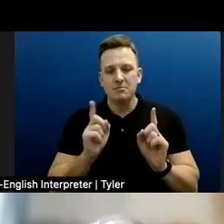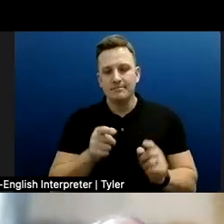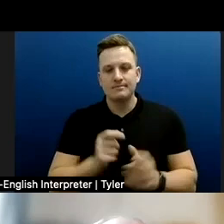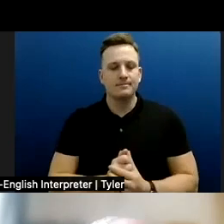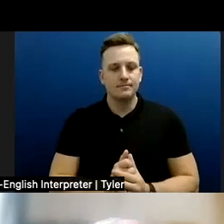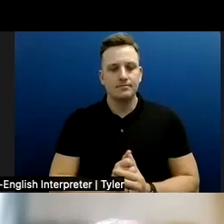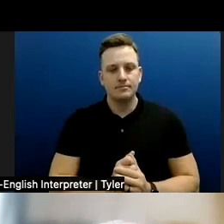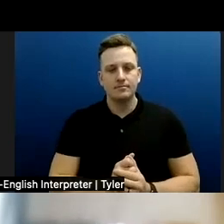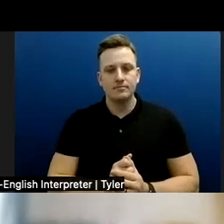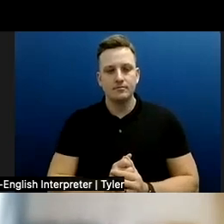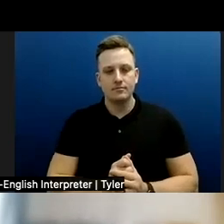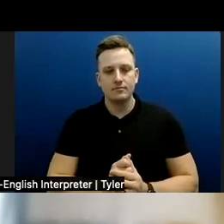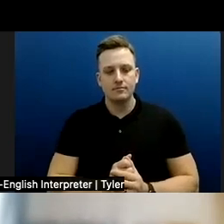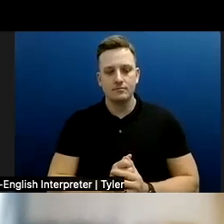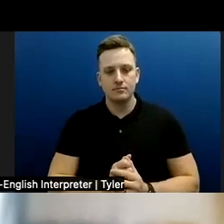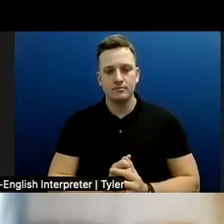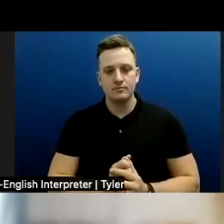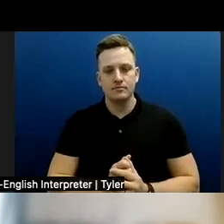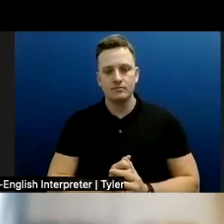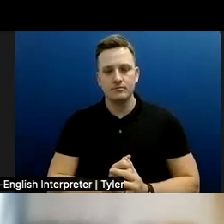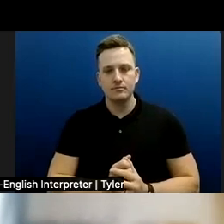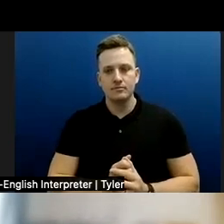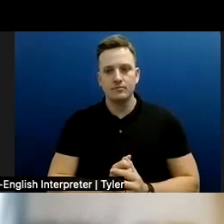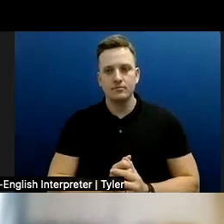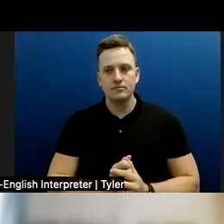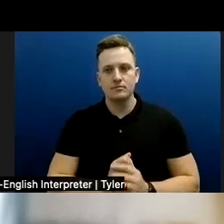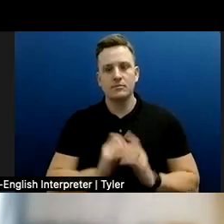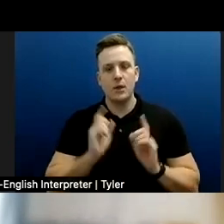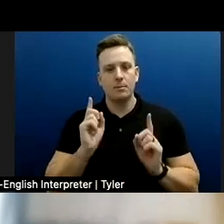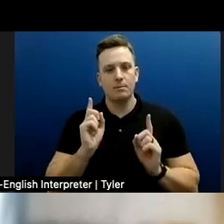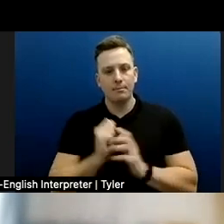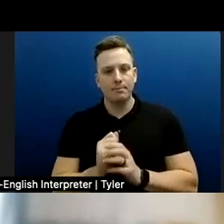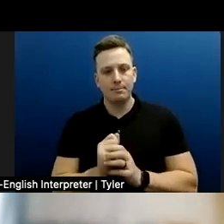Også flere ganger, ja. Oh. Igjen.